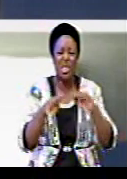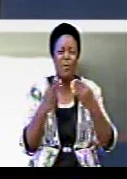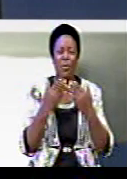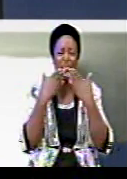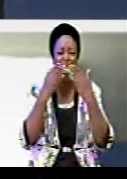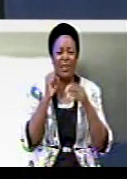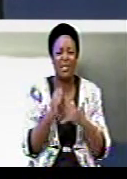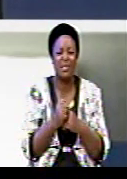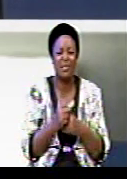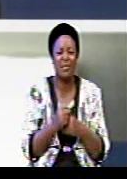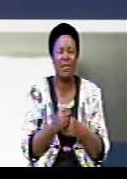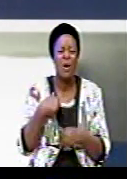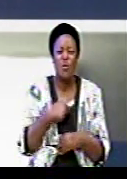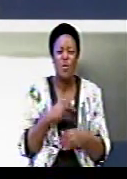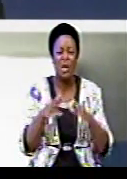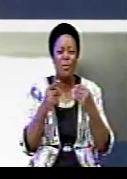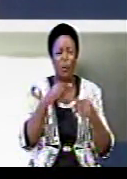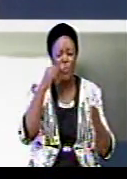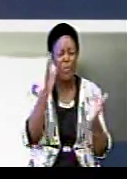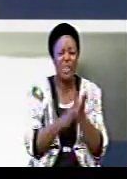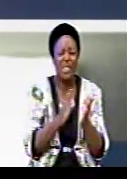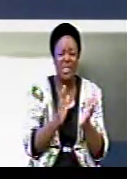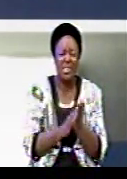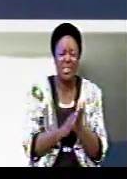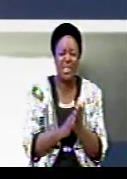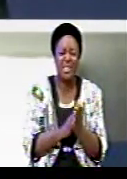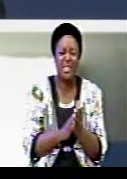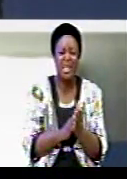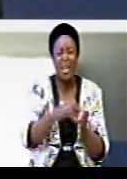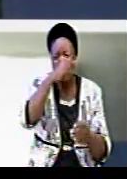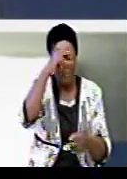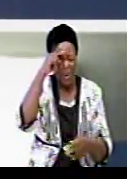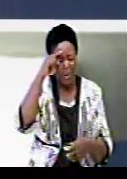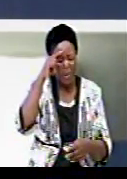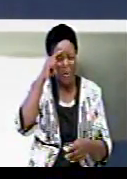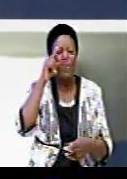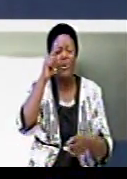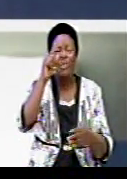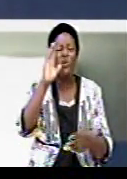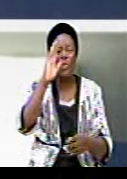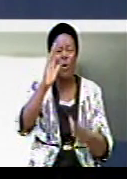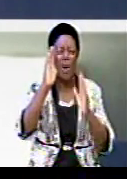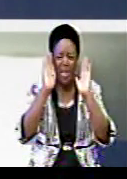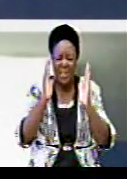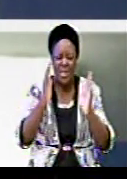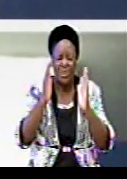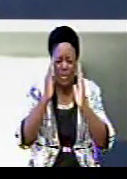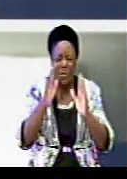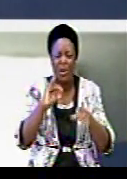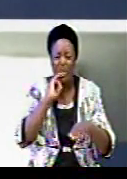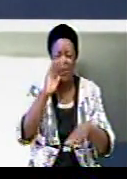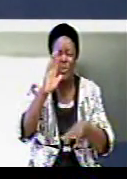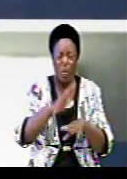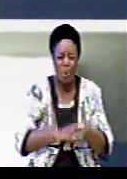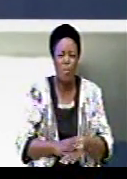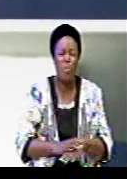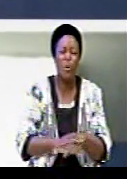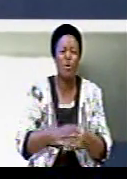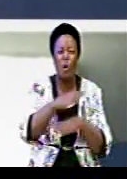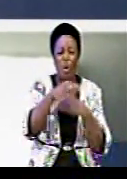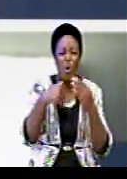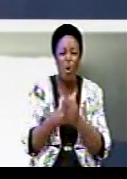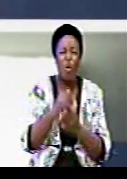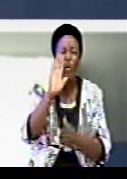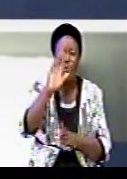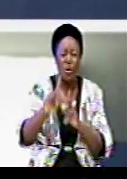goiter, and hunchback, elephantiasis, any kind of disease, or they have leukemia, or prostate,